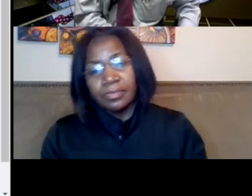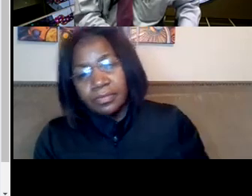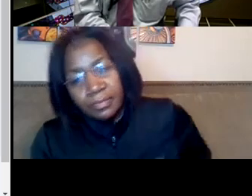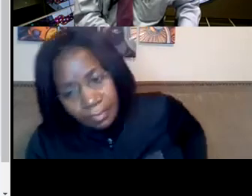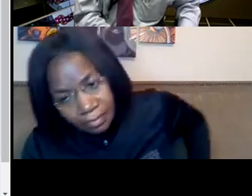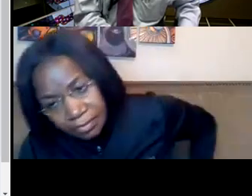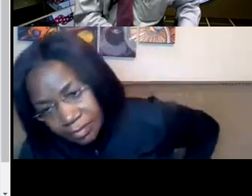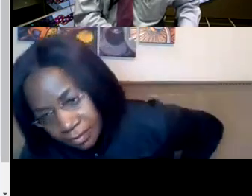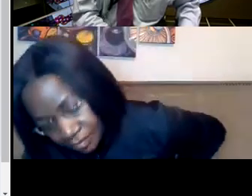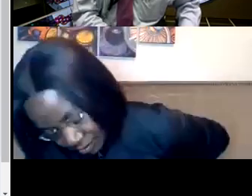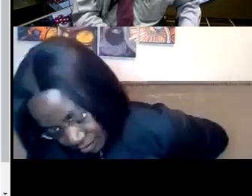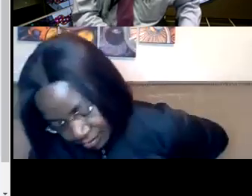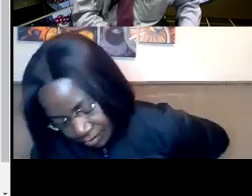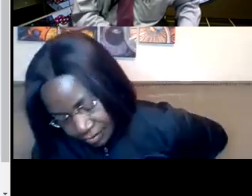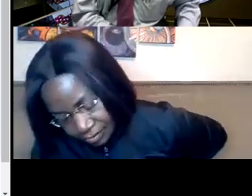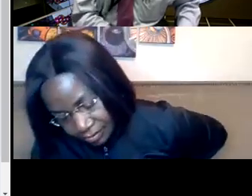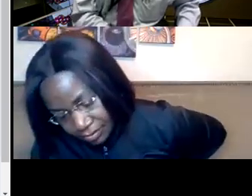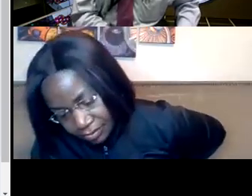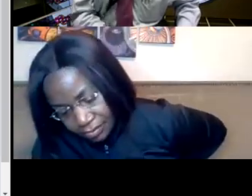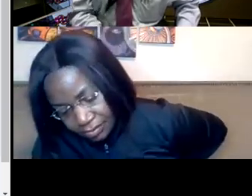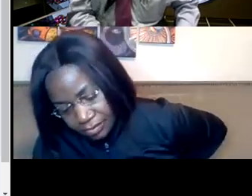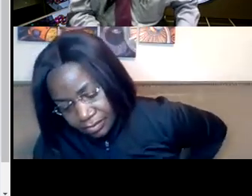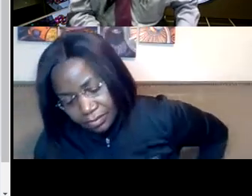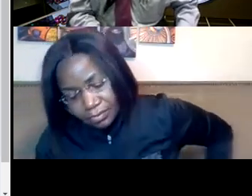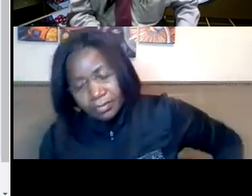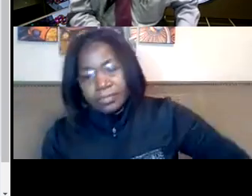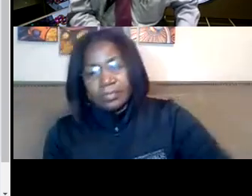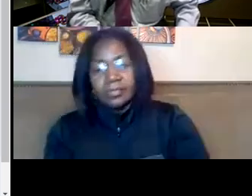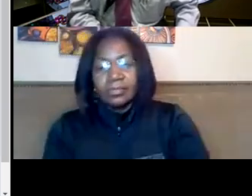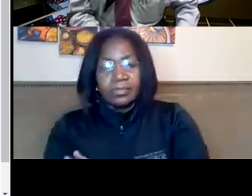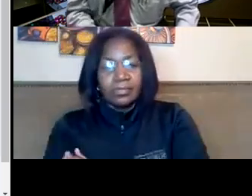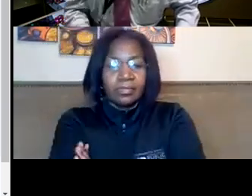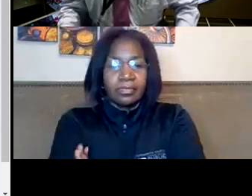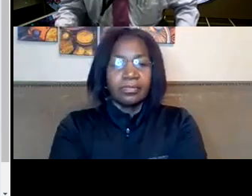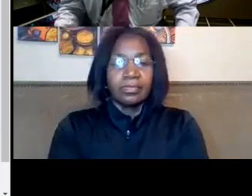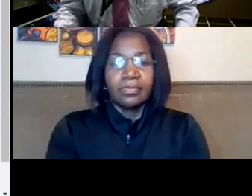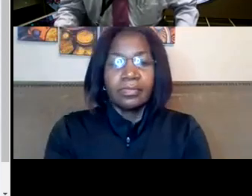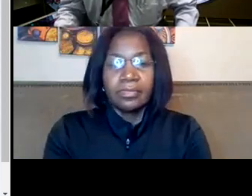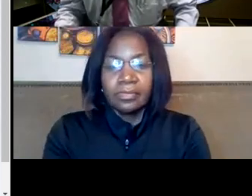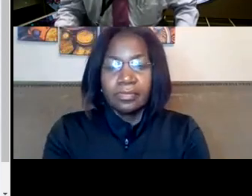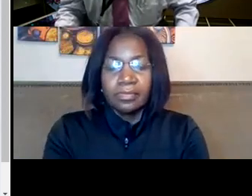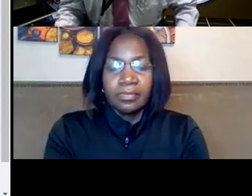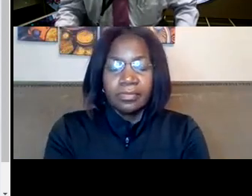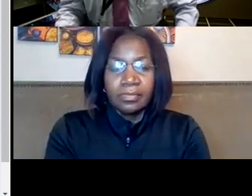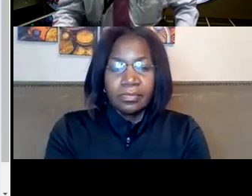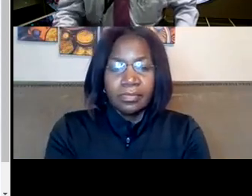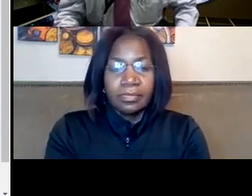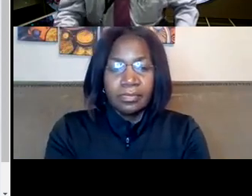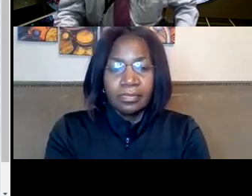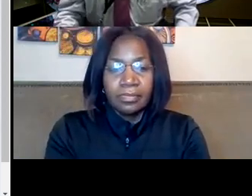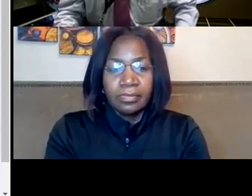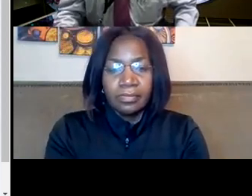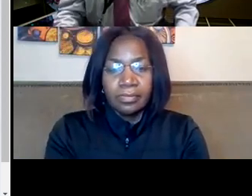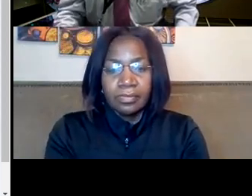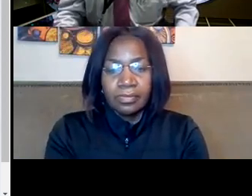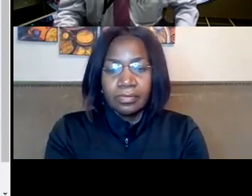that they want to be. So, even when we move to phase 1B, we're going to still be doing work in phase 1A, but we're getting close. We do feel like